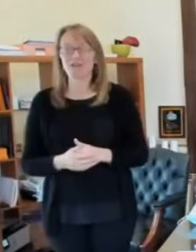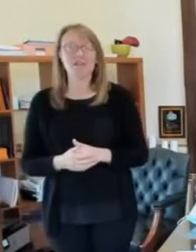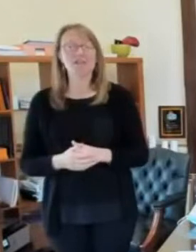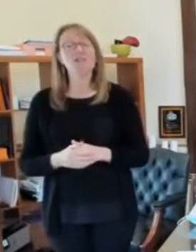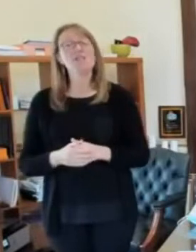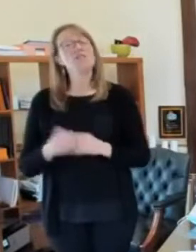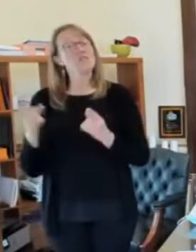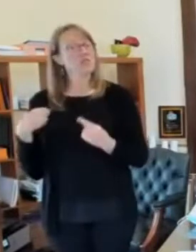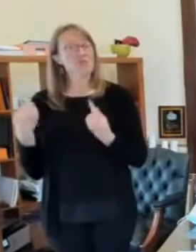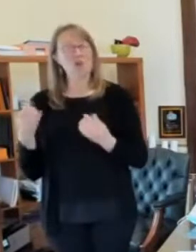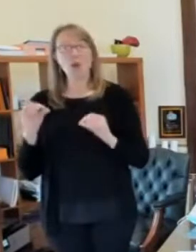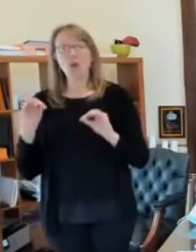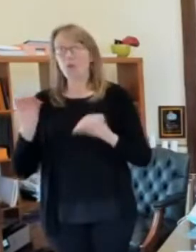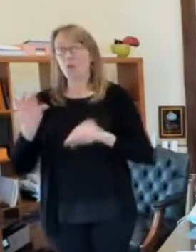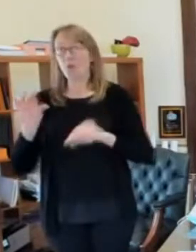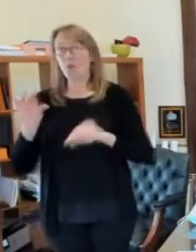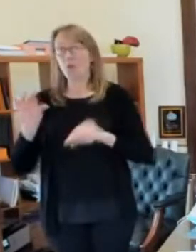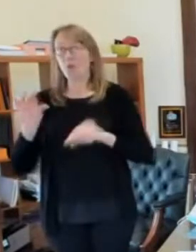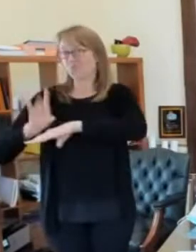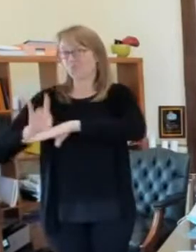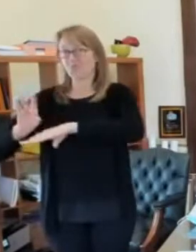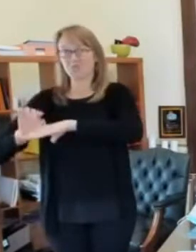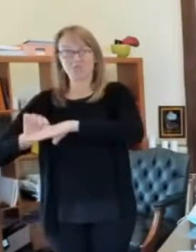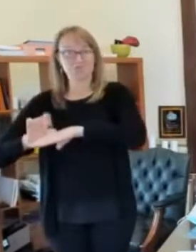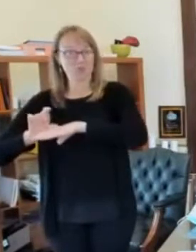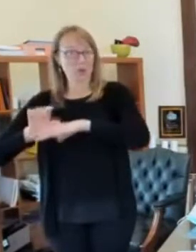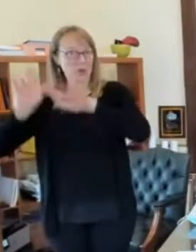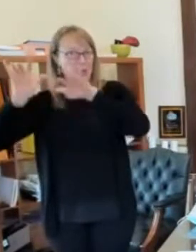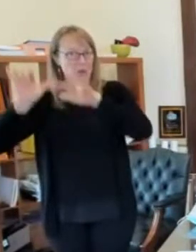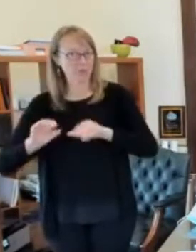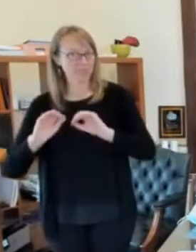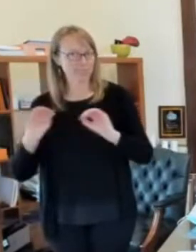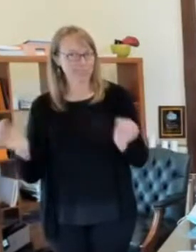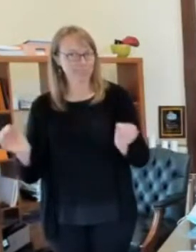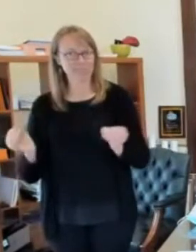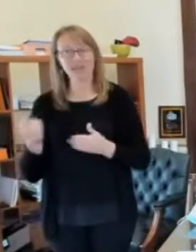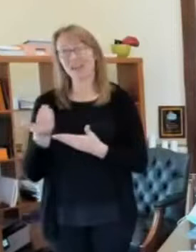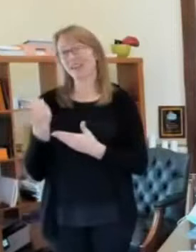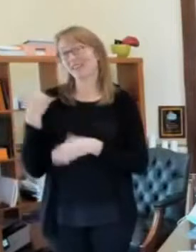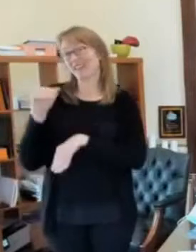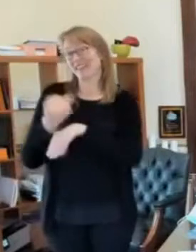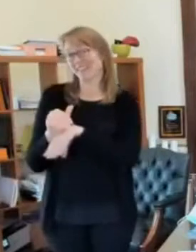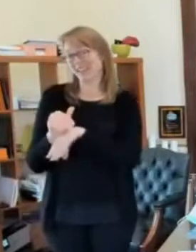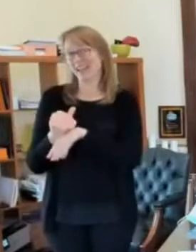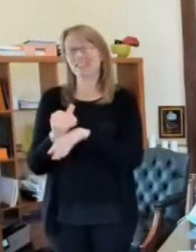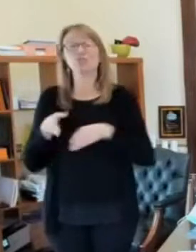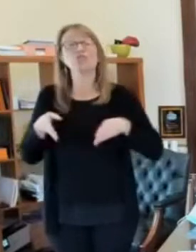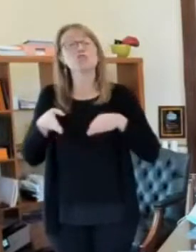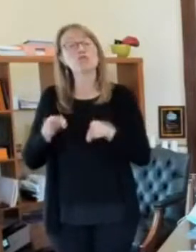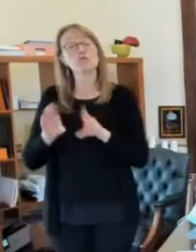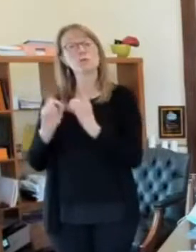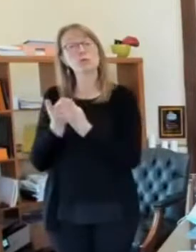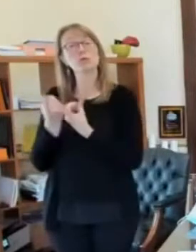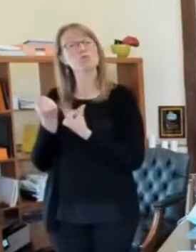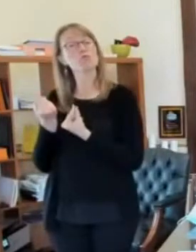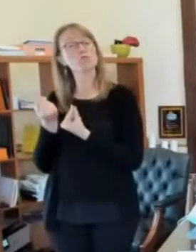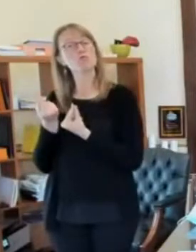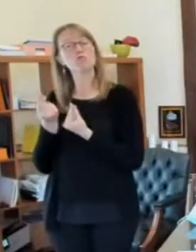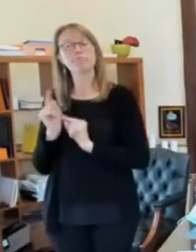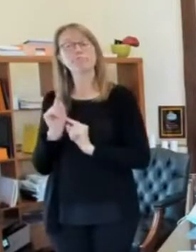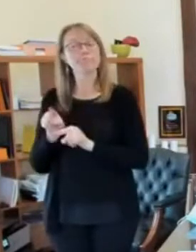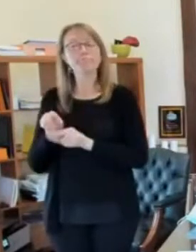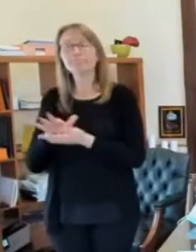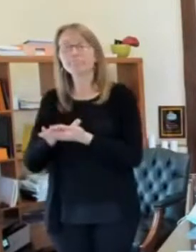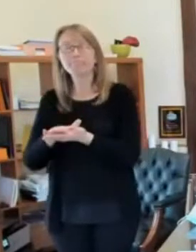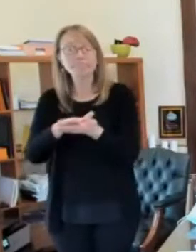good. Yesterday, last night, our street department pre-treated the streets. Now, having said that,